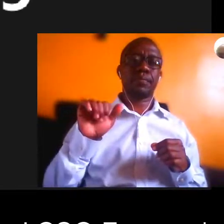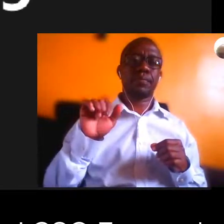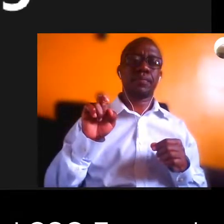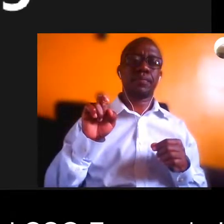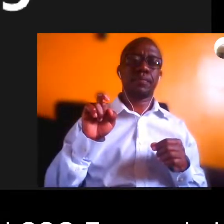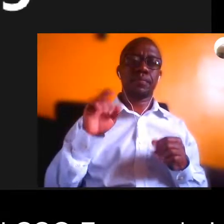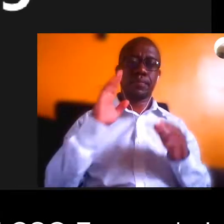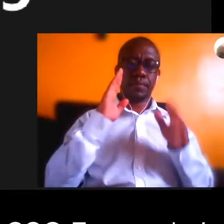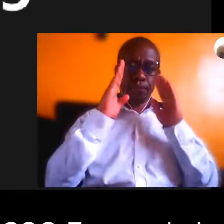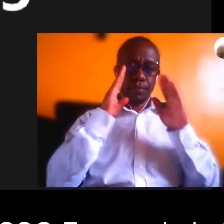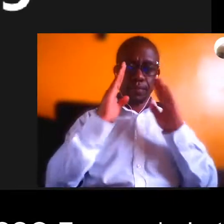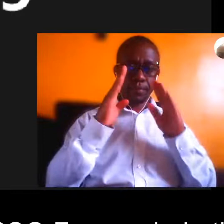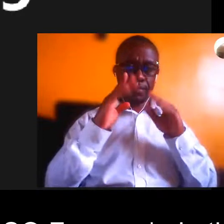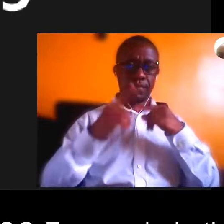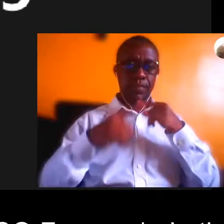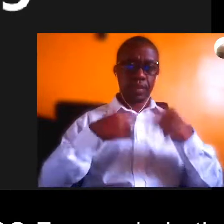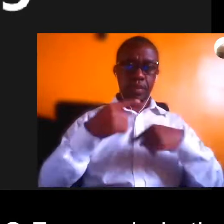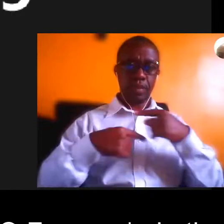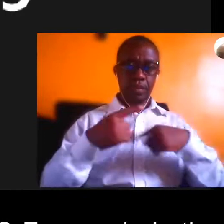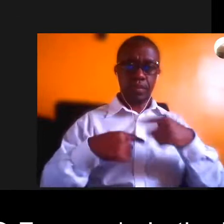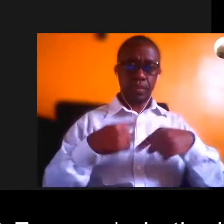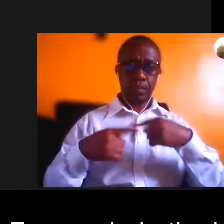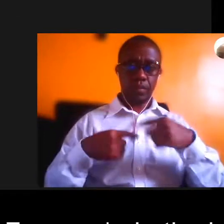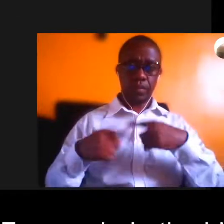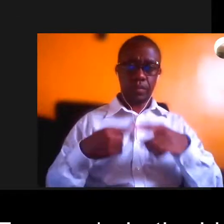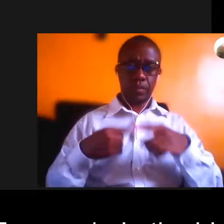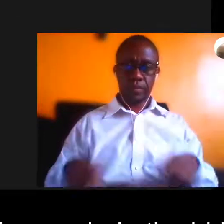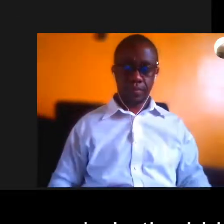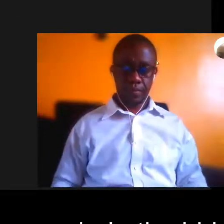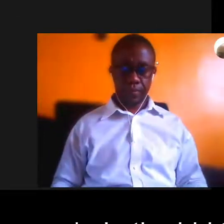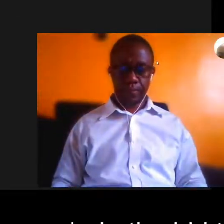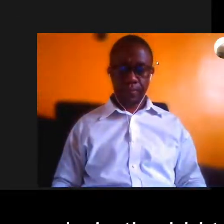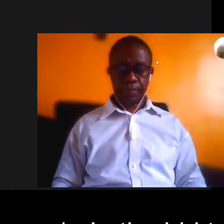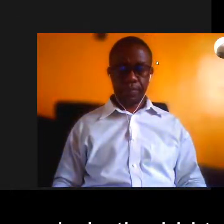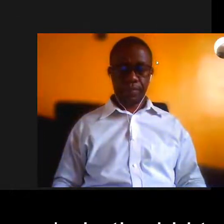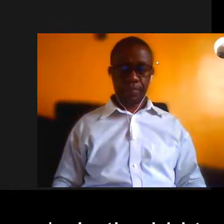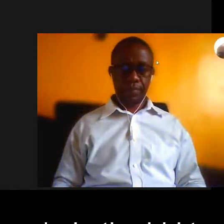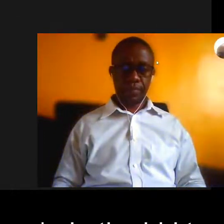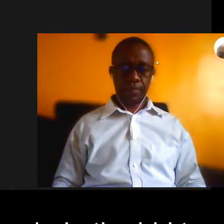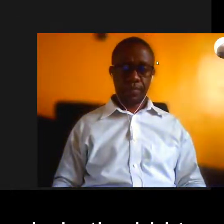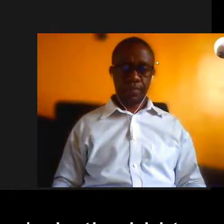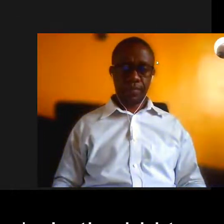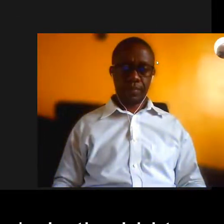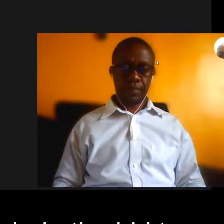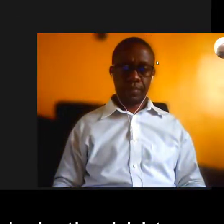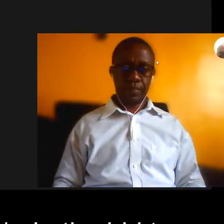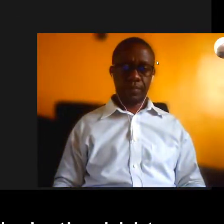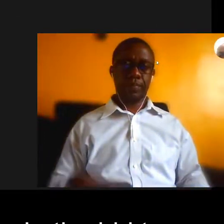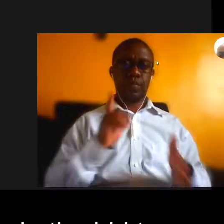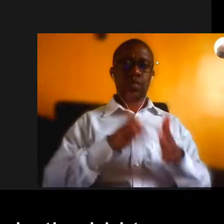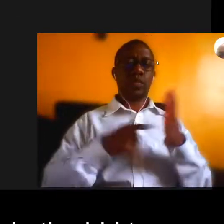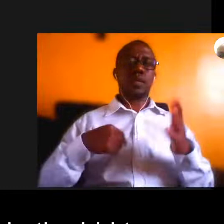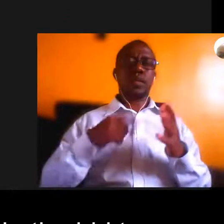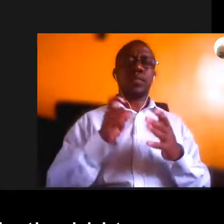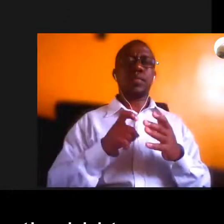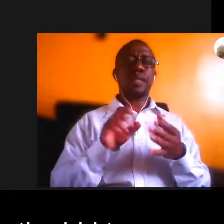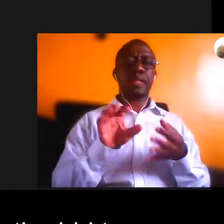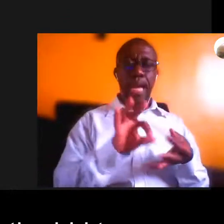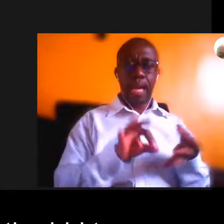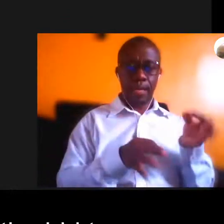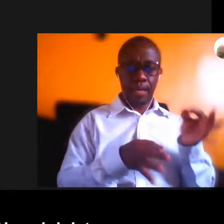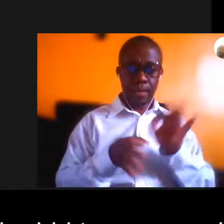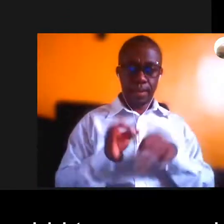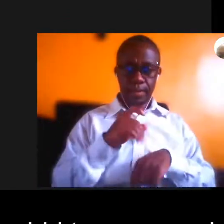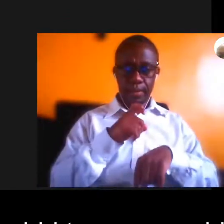Yes, Hello? go ahead, Max. Okay. Yeah, I was talking about what we have to analyze when we are going